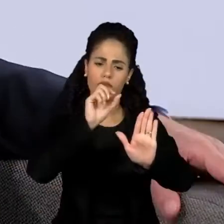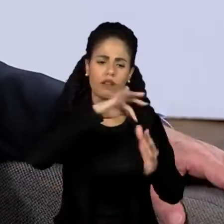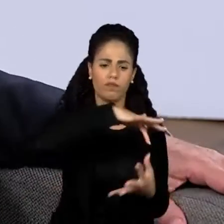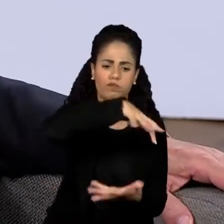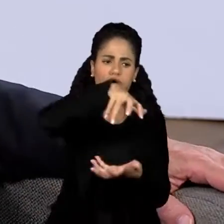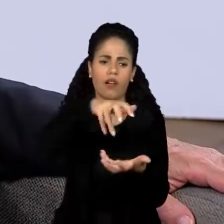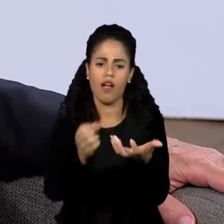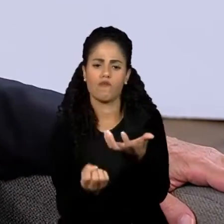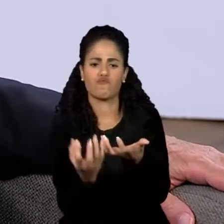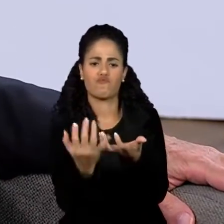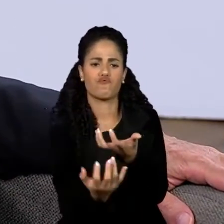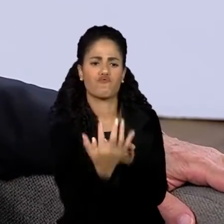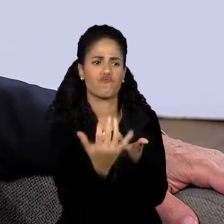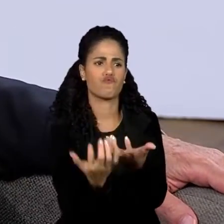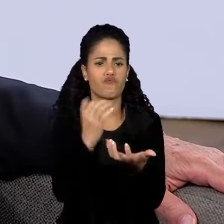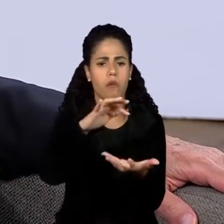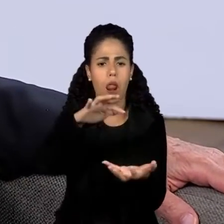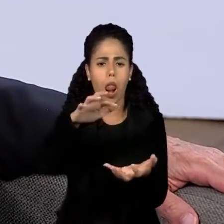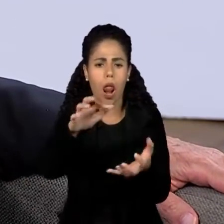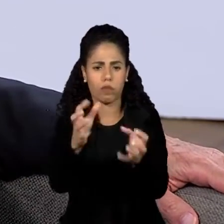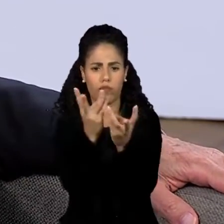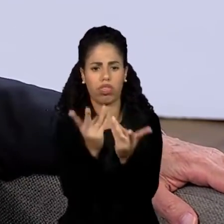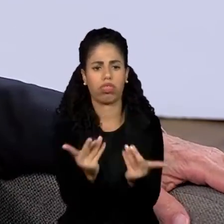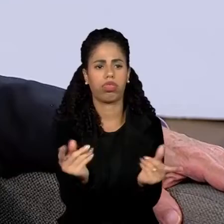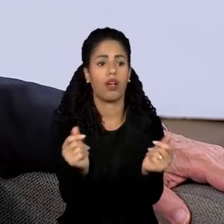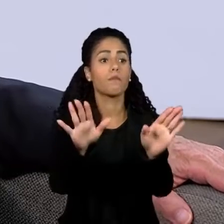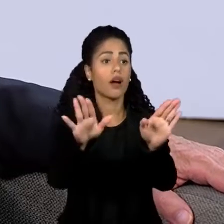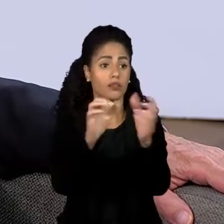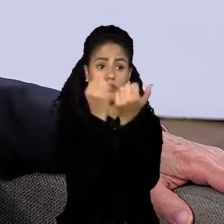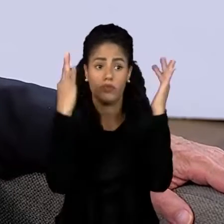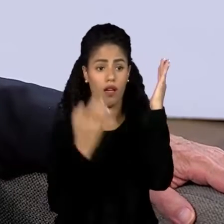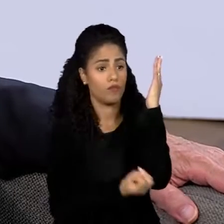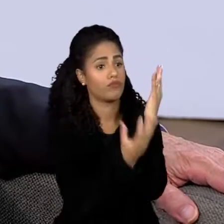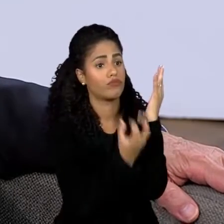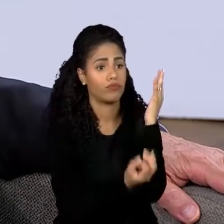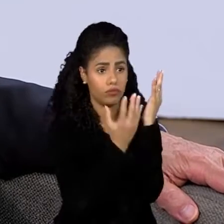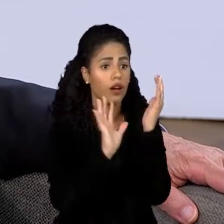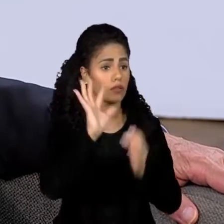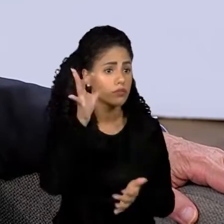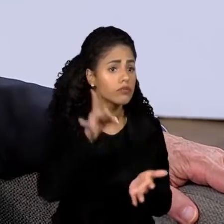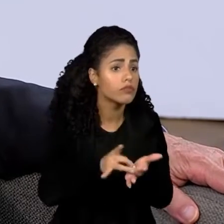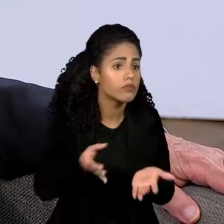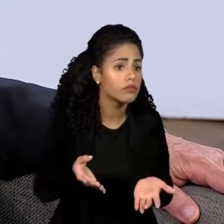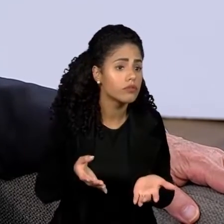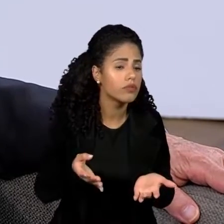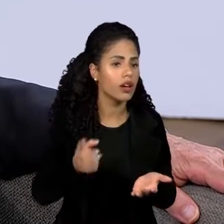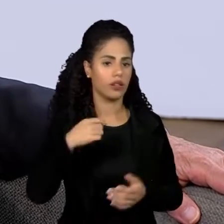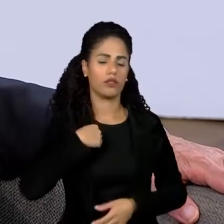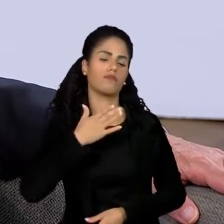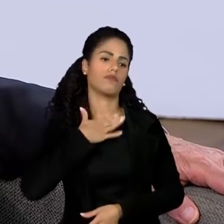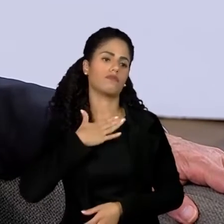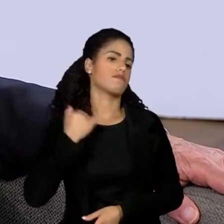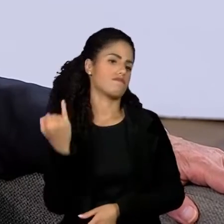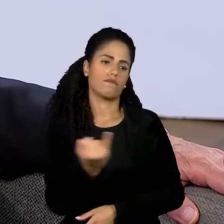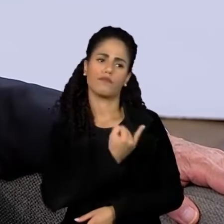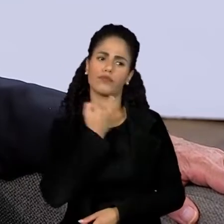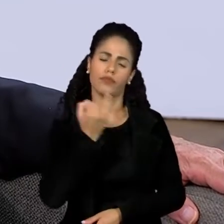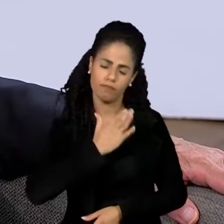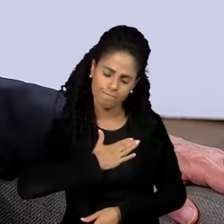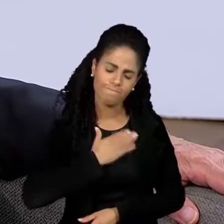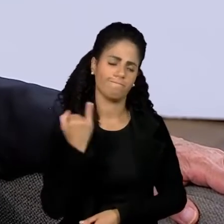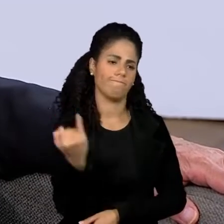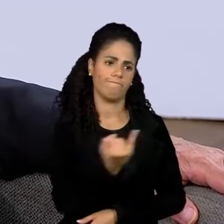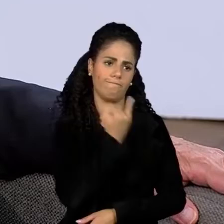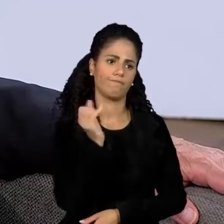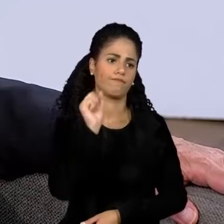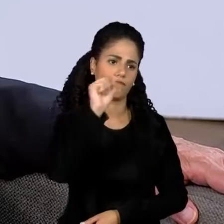We have wildfires everywhere. Mm-hmm. So to me, it's a first order